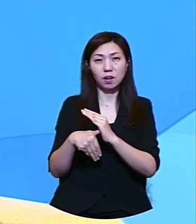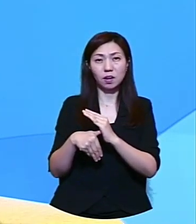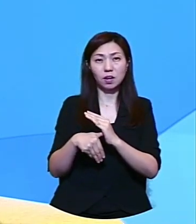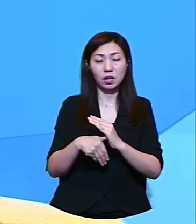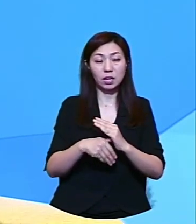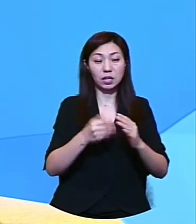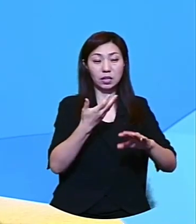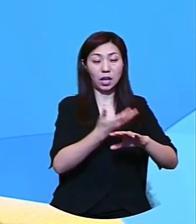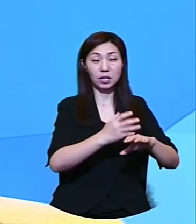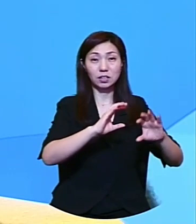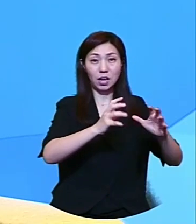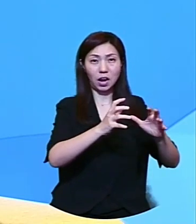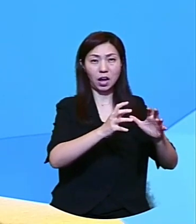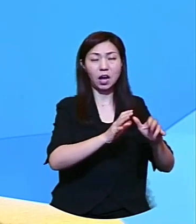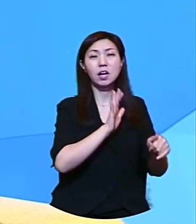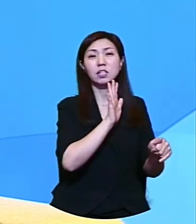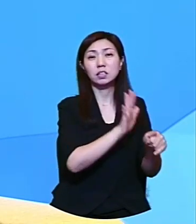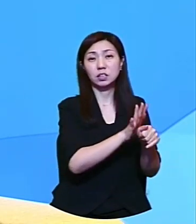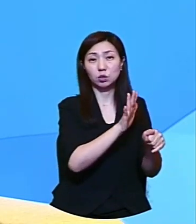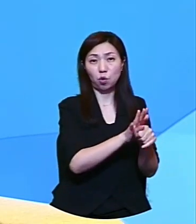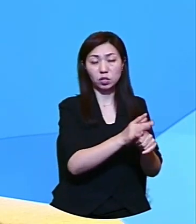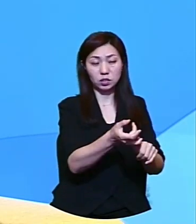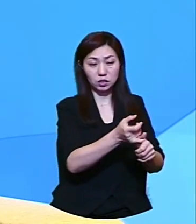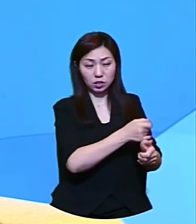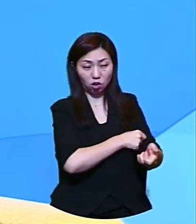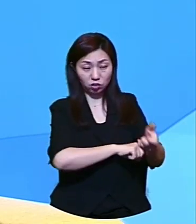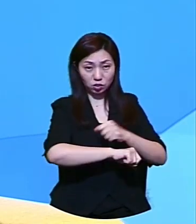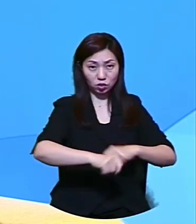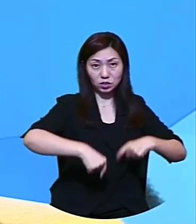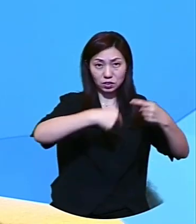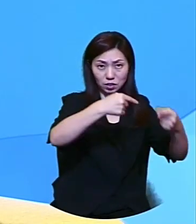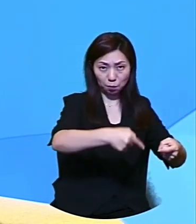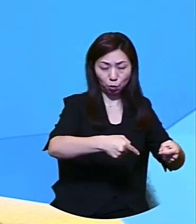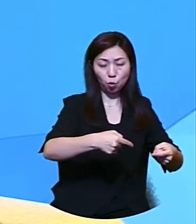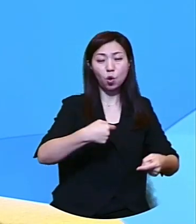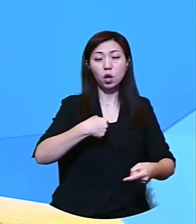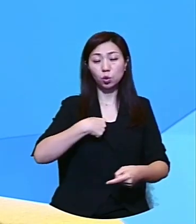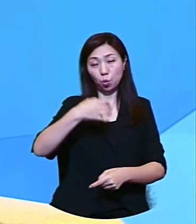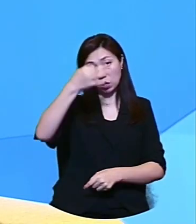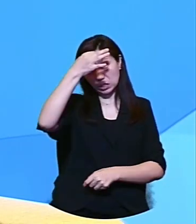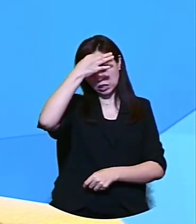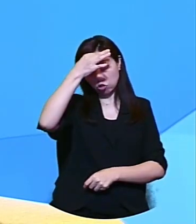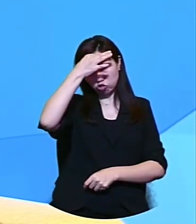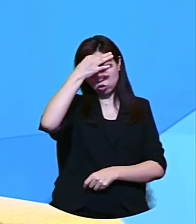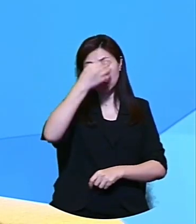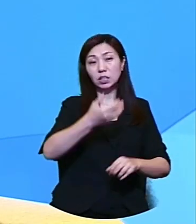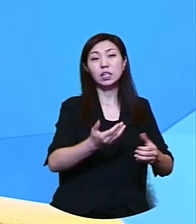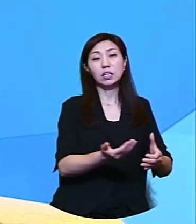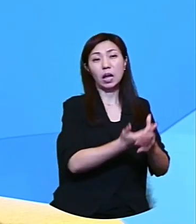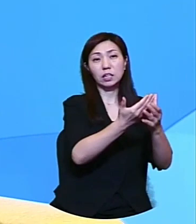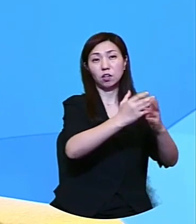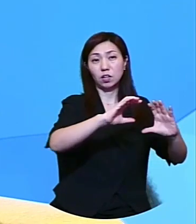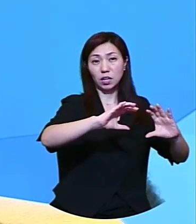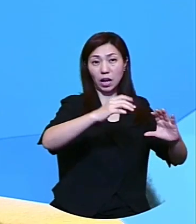of a transfer at the same time, also do their own business,